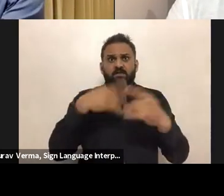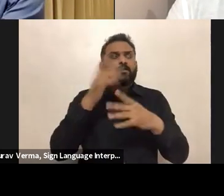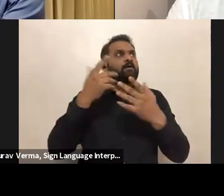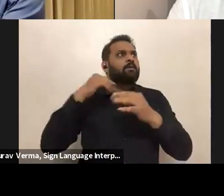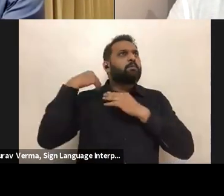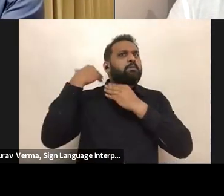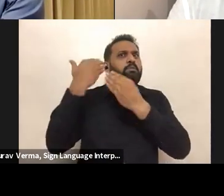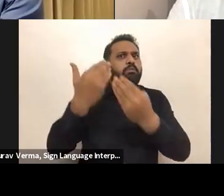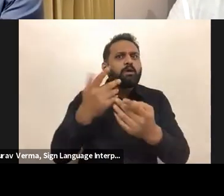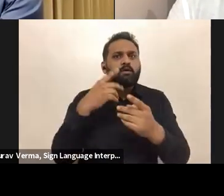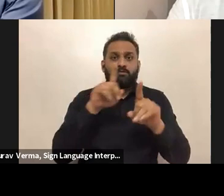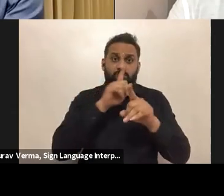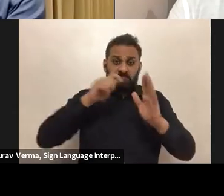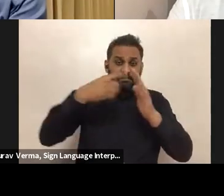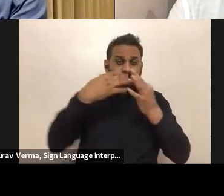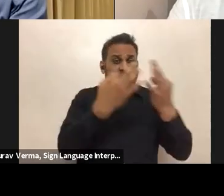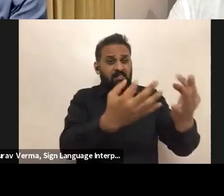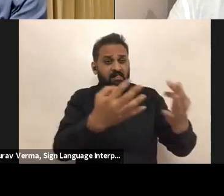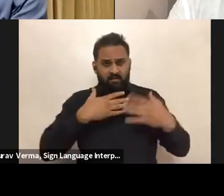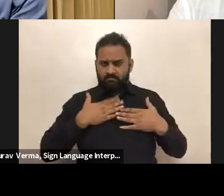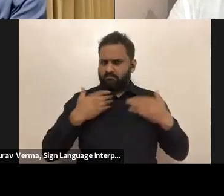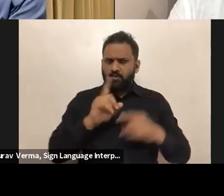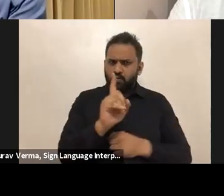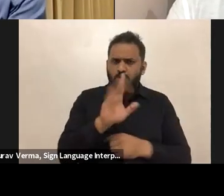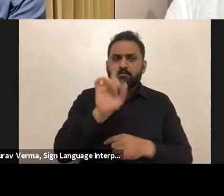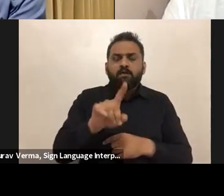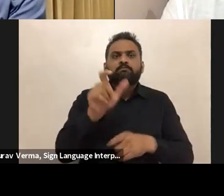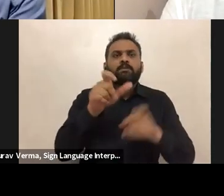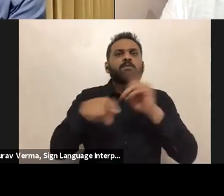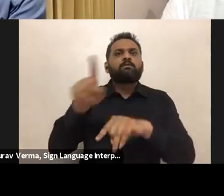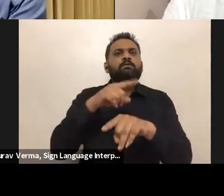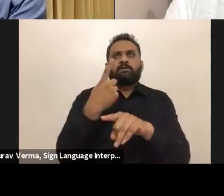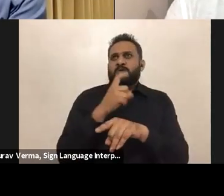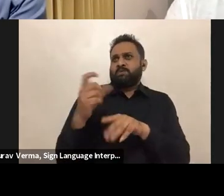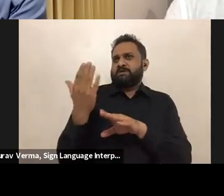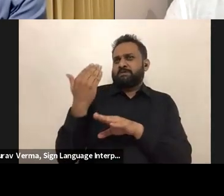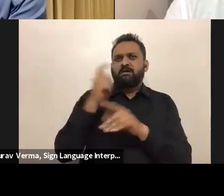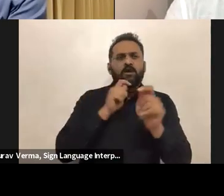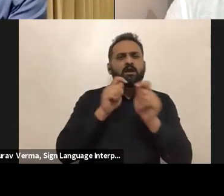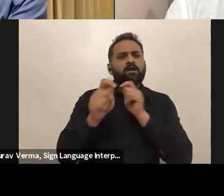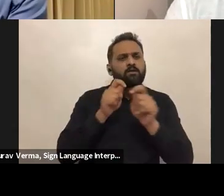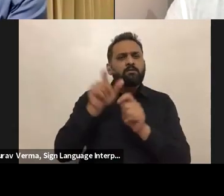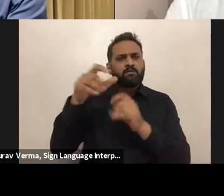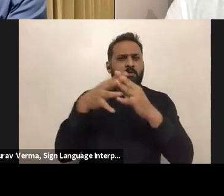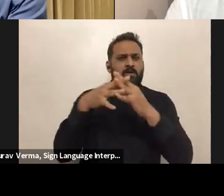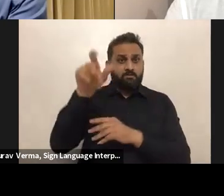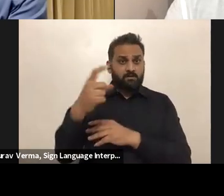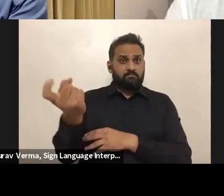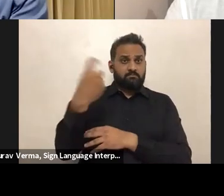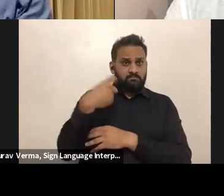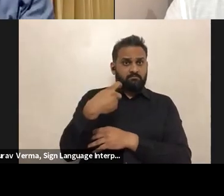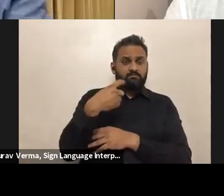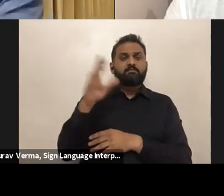a cinema. It's a question I was asked last week by a journalist in America when I was doing an interview for